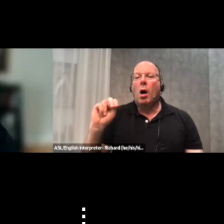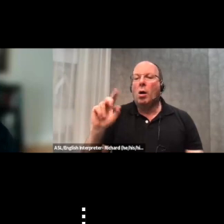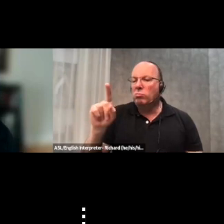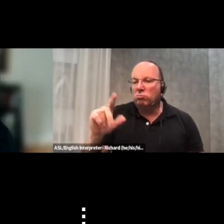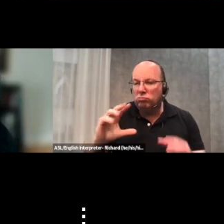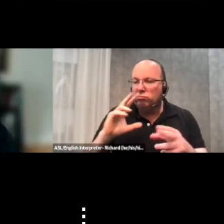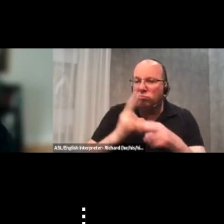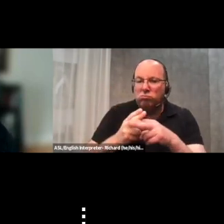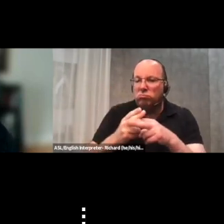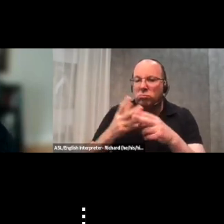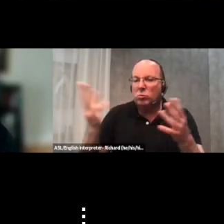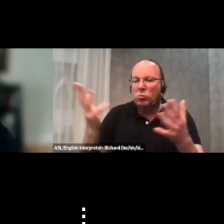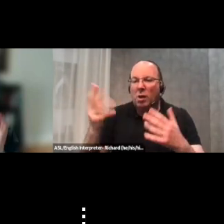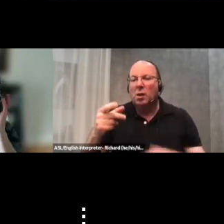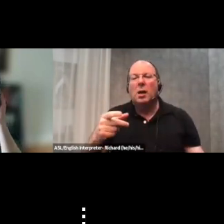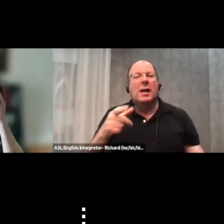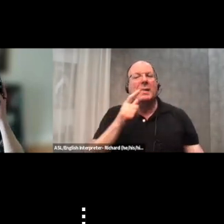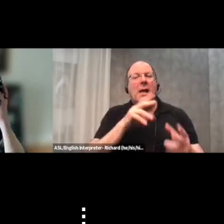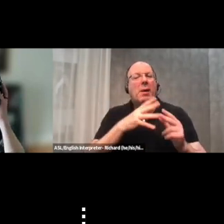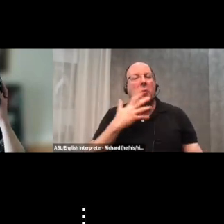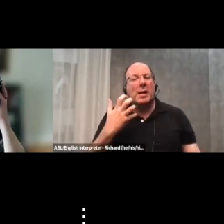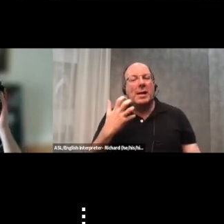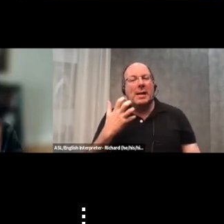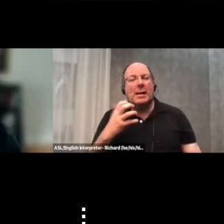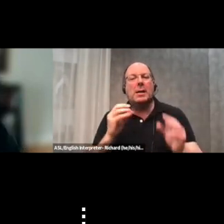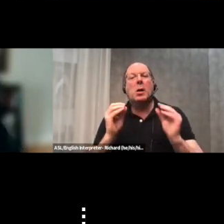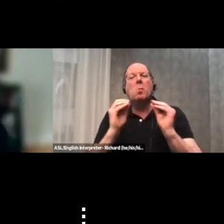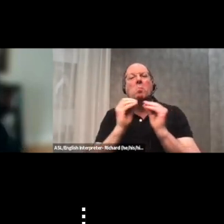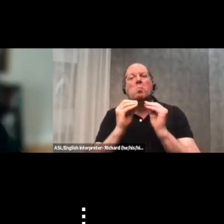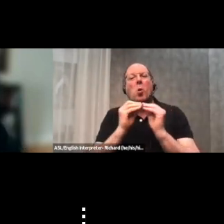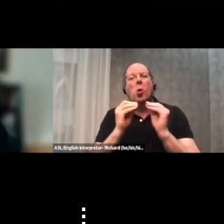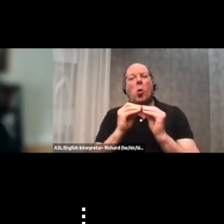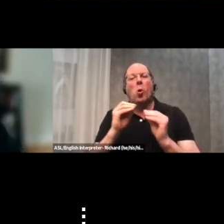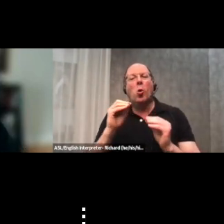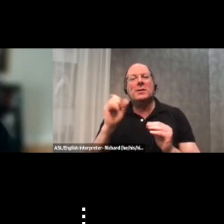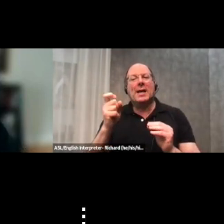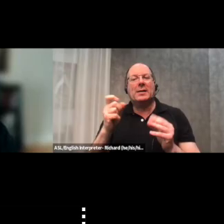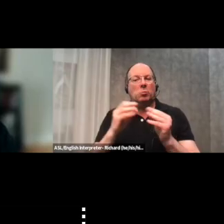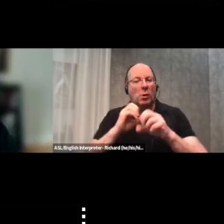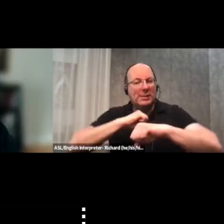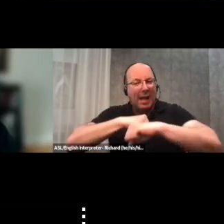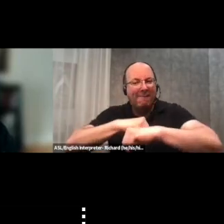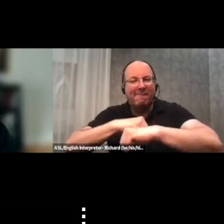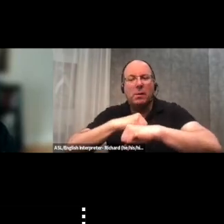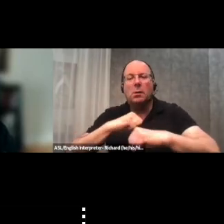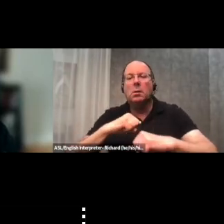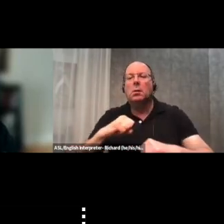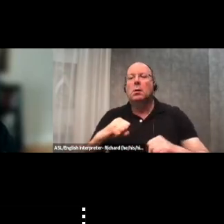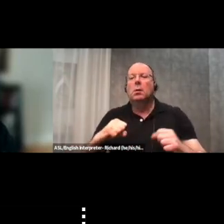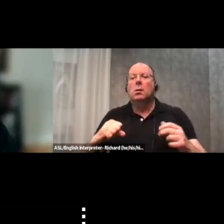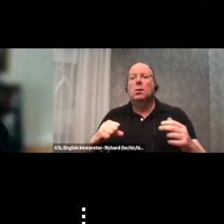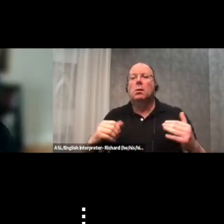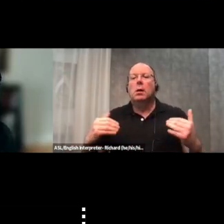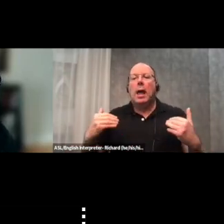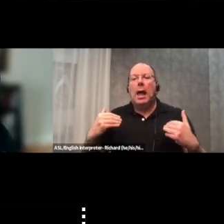So this is not necessarily kink related, but it is related to safer sex. So there's a pretty large COVID